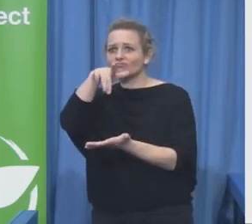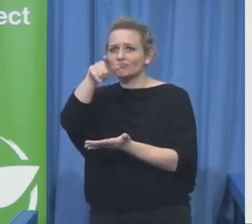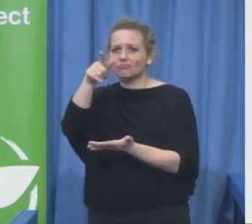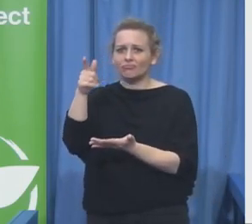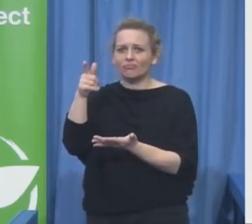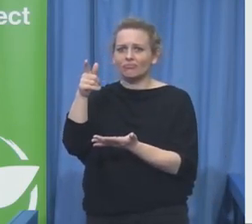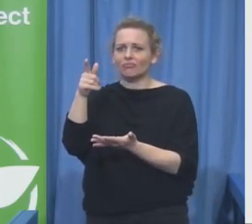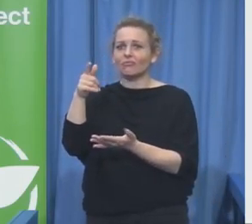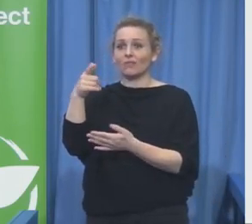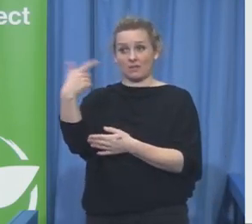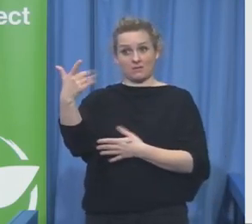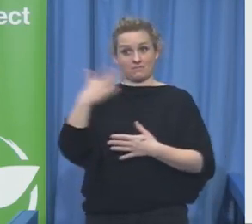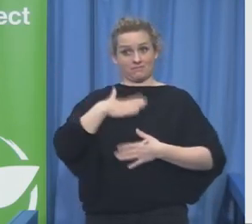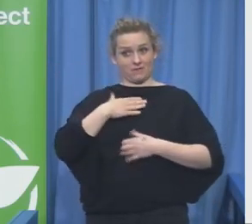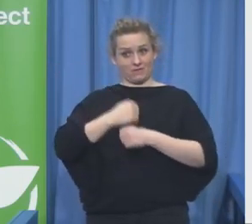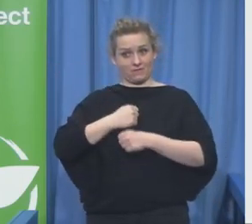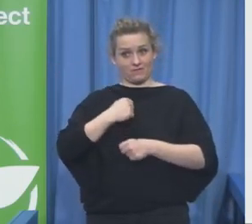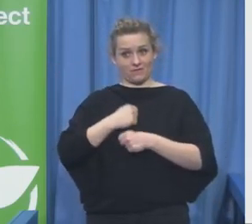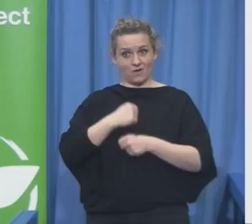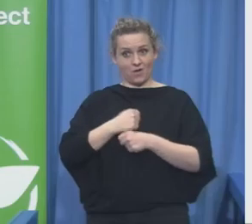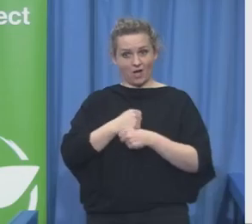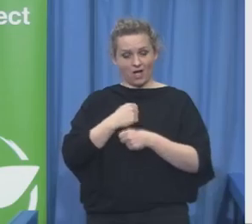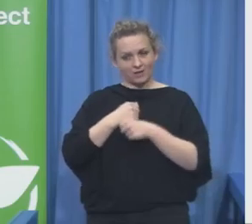Microsoft inclusive hiring.